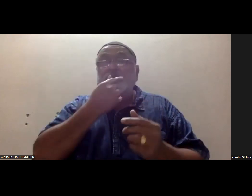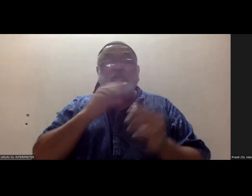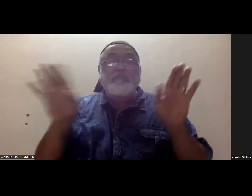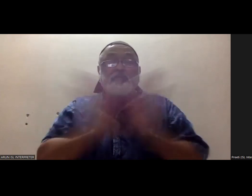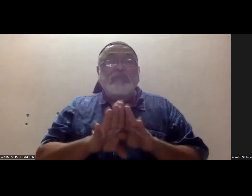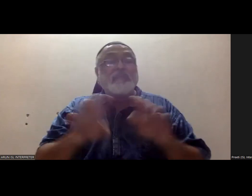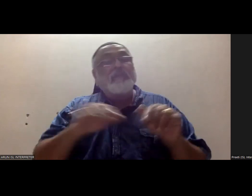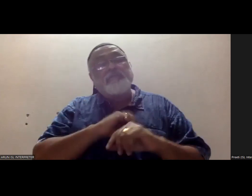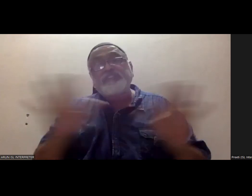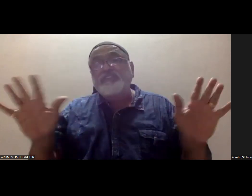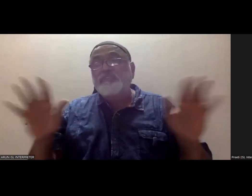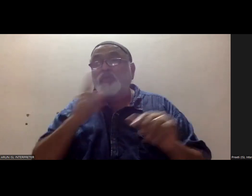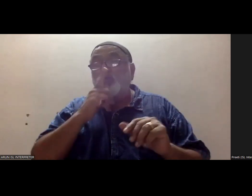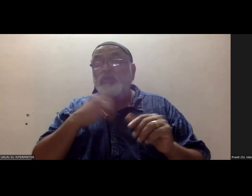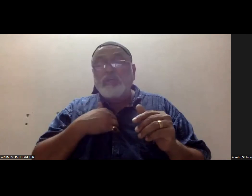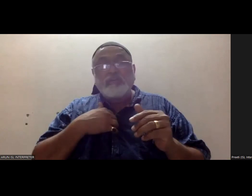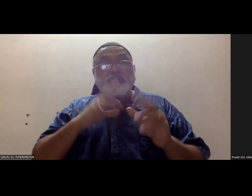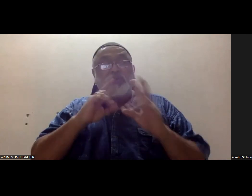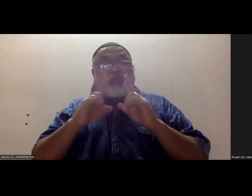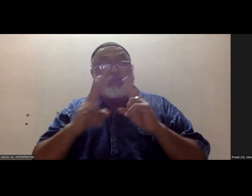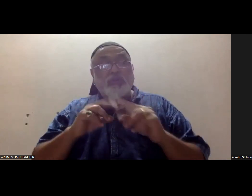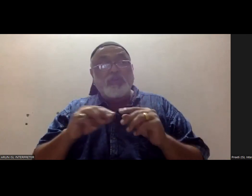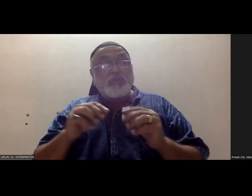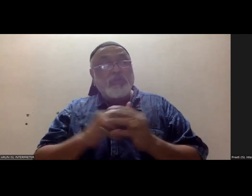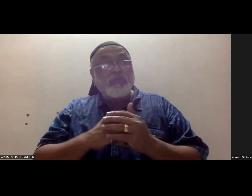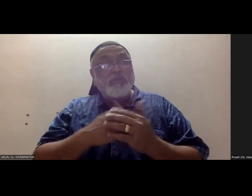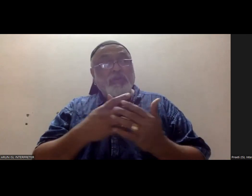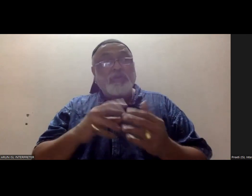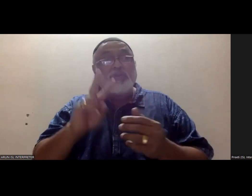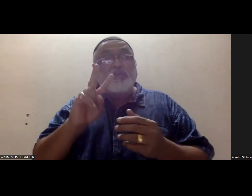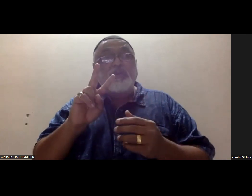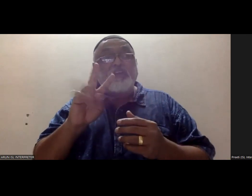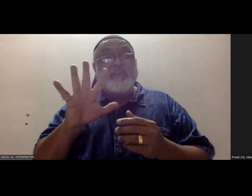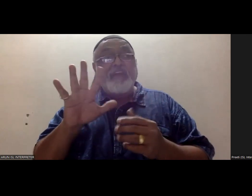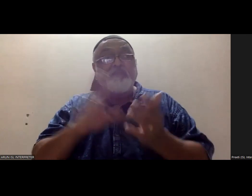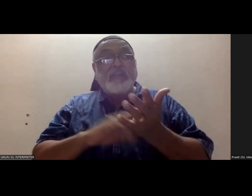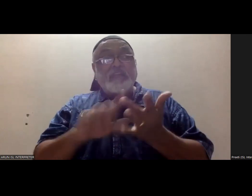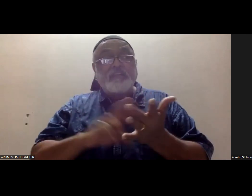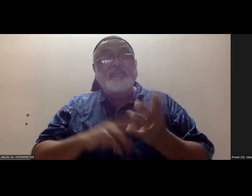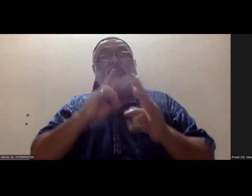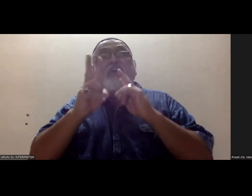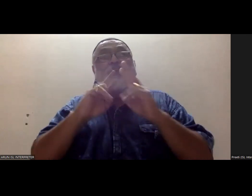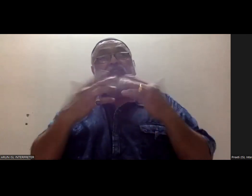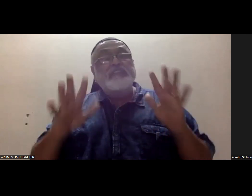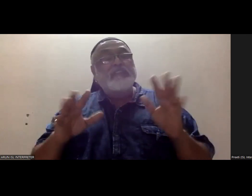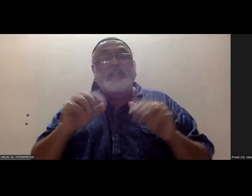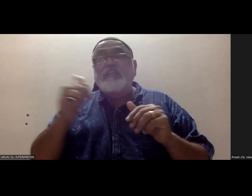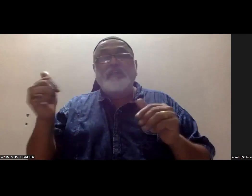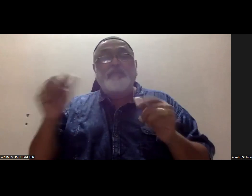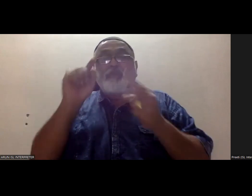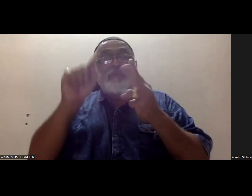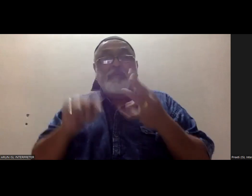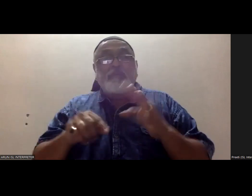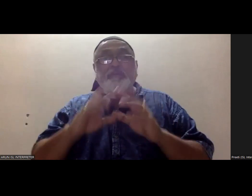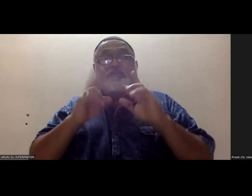and we have with this thing, and we have given it 25 good minutes for it. So no more issues can be addressed.